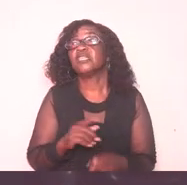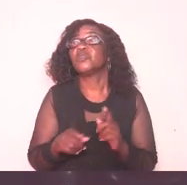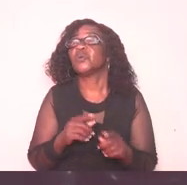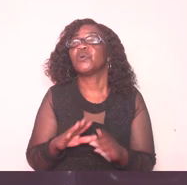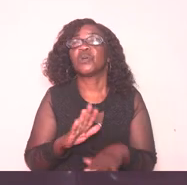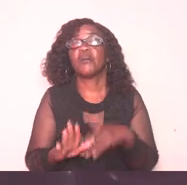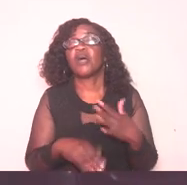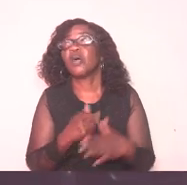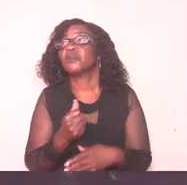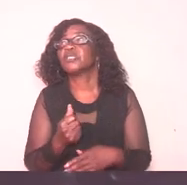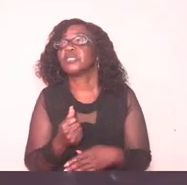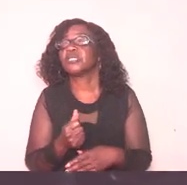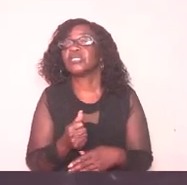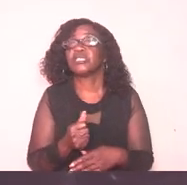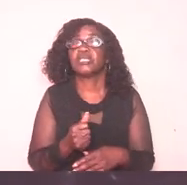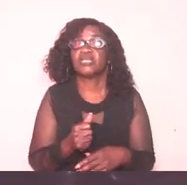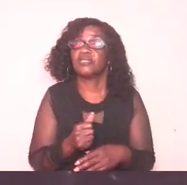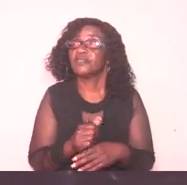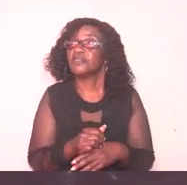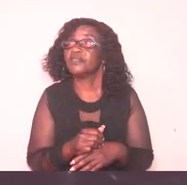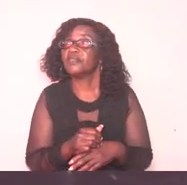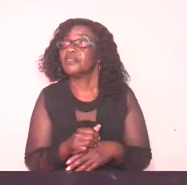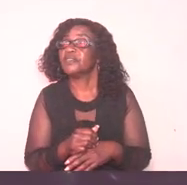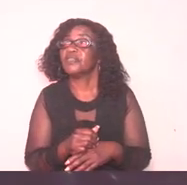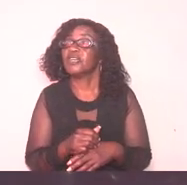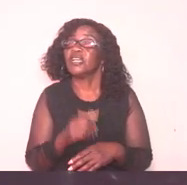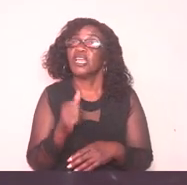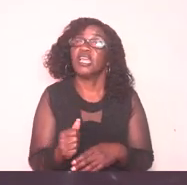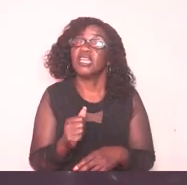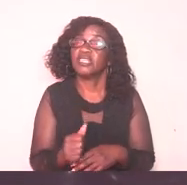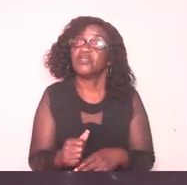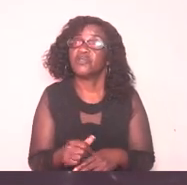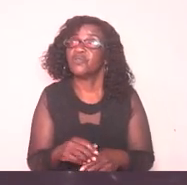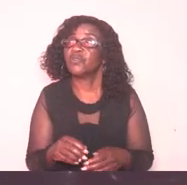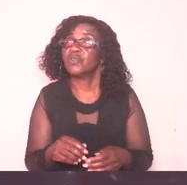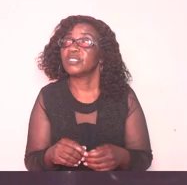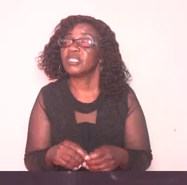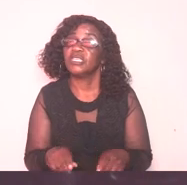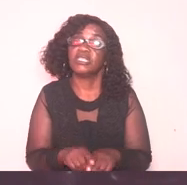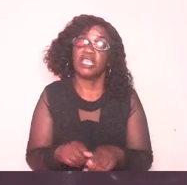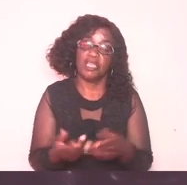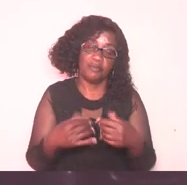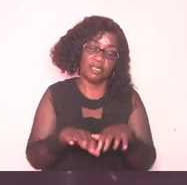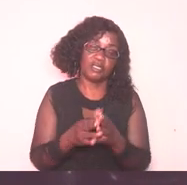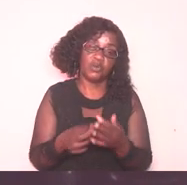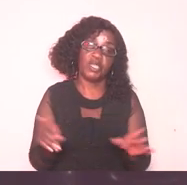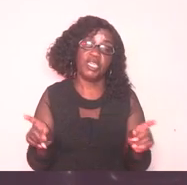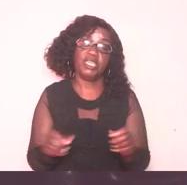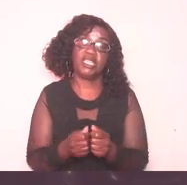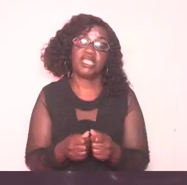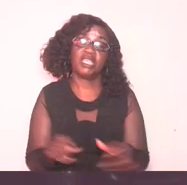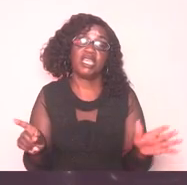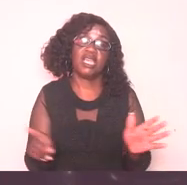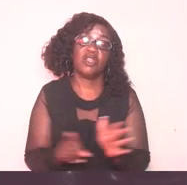about that, they have a claim that talks about that the age of consent seeks to harmonize with other laws that allow them to be